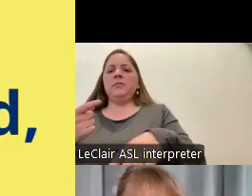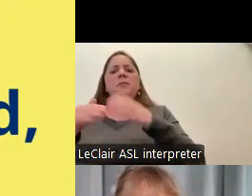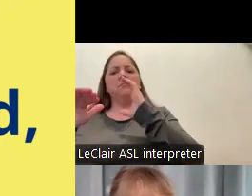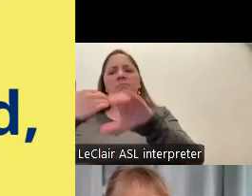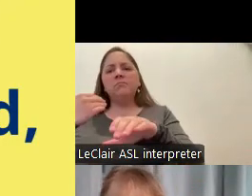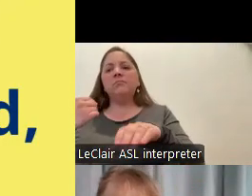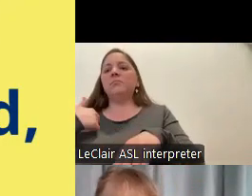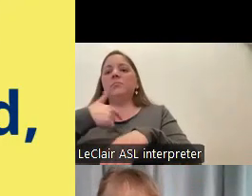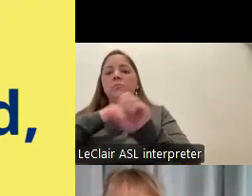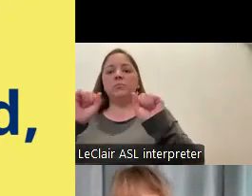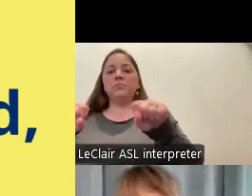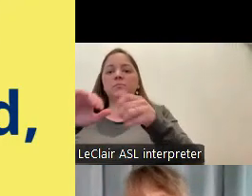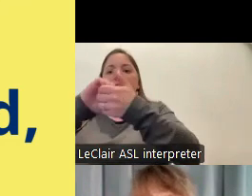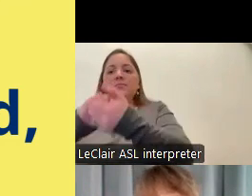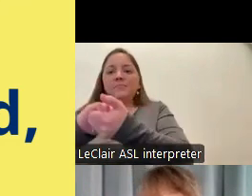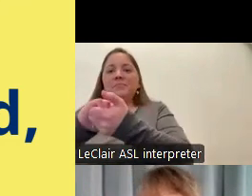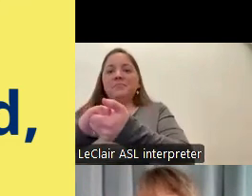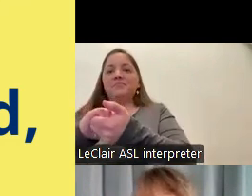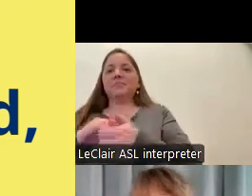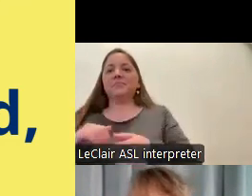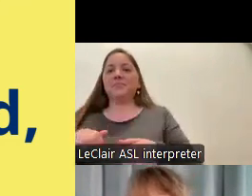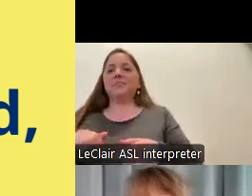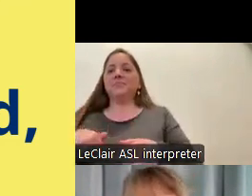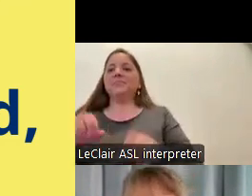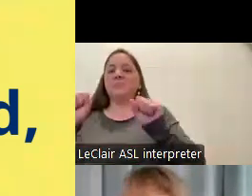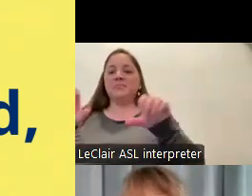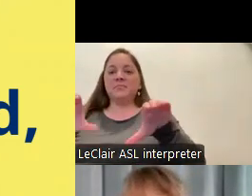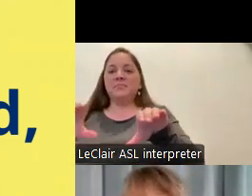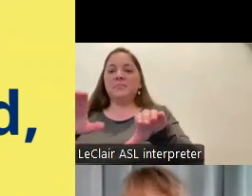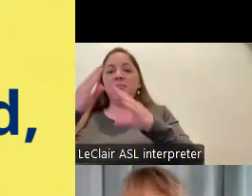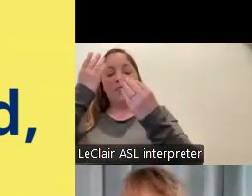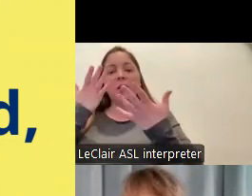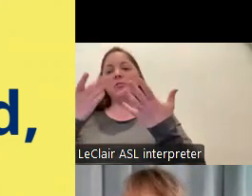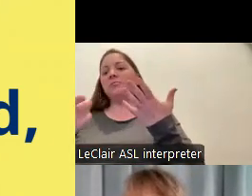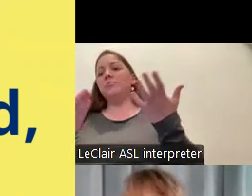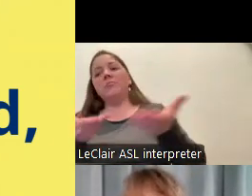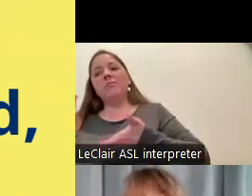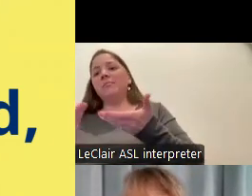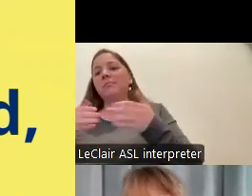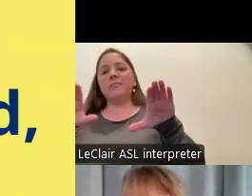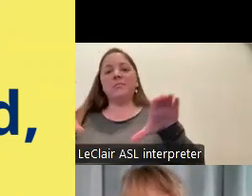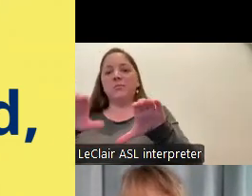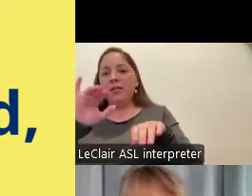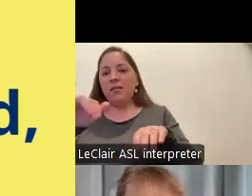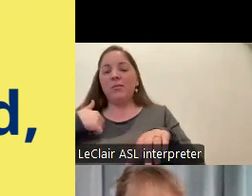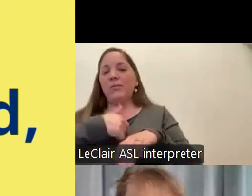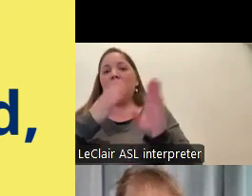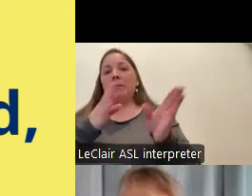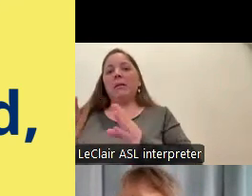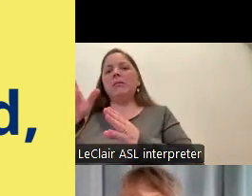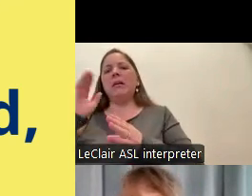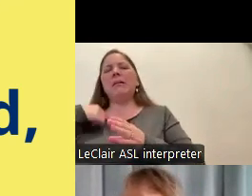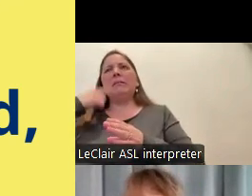will get that information to you. You're welcome to join us in planning it. We're going to probably do it sometime in